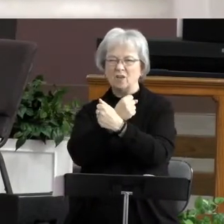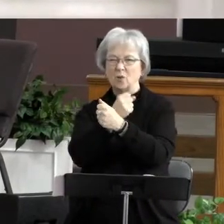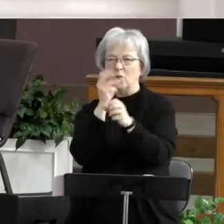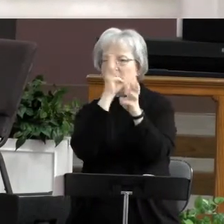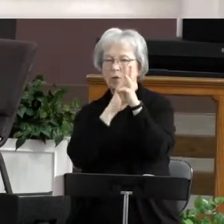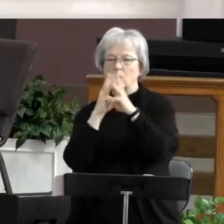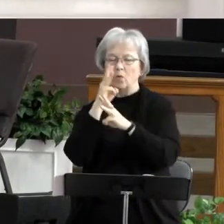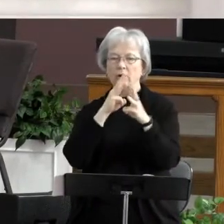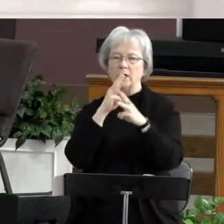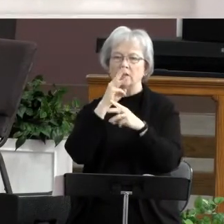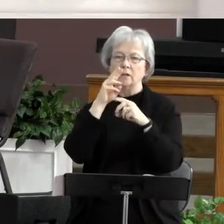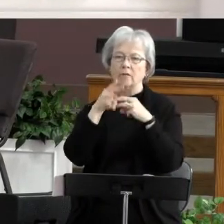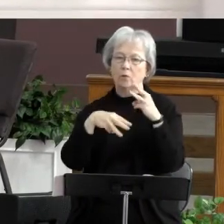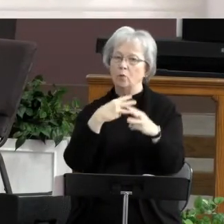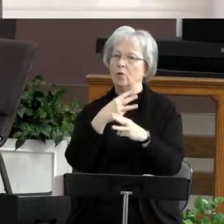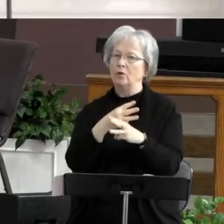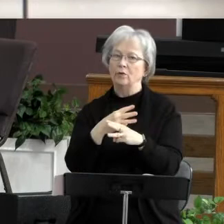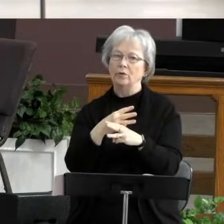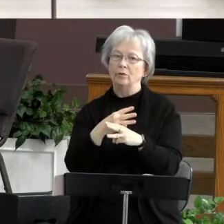this world any longer.